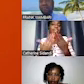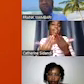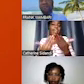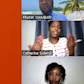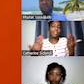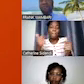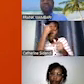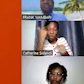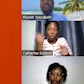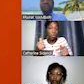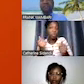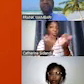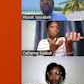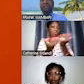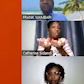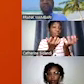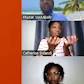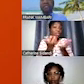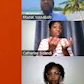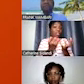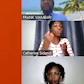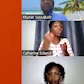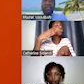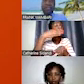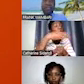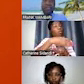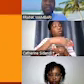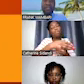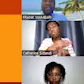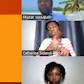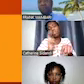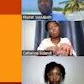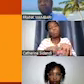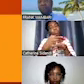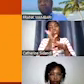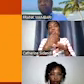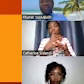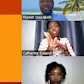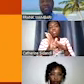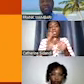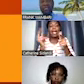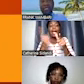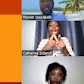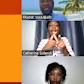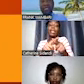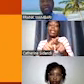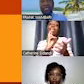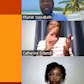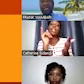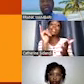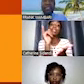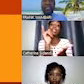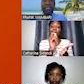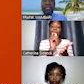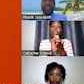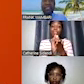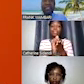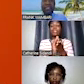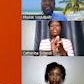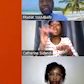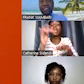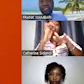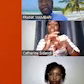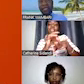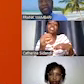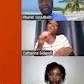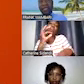businesses, they closed over a long period of time. And as a result of that, that affected the income that they are